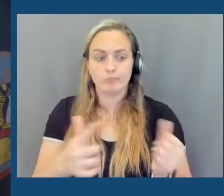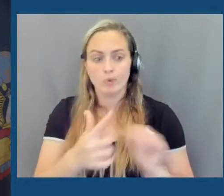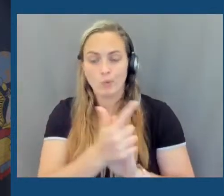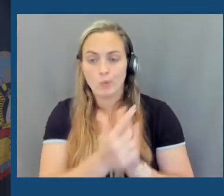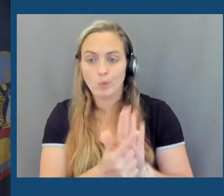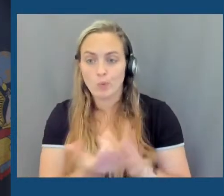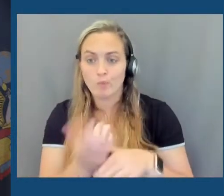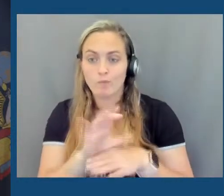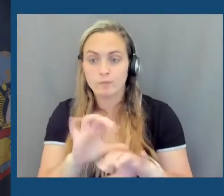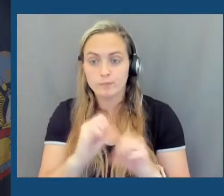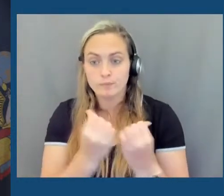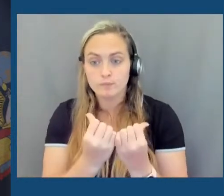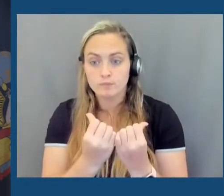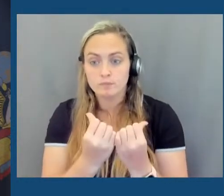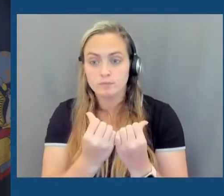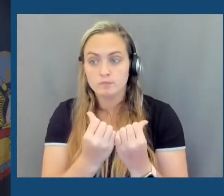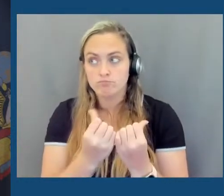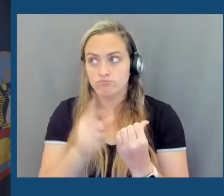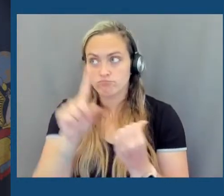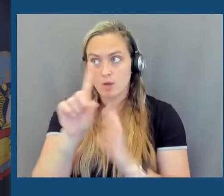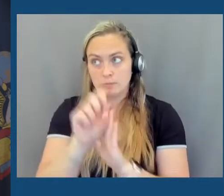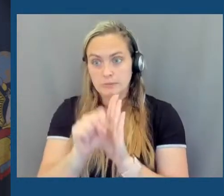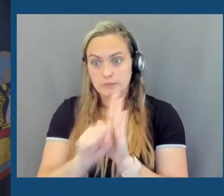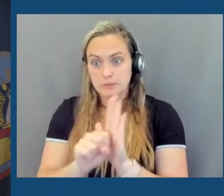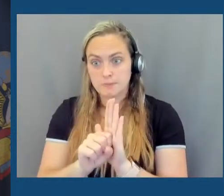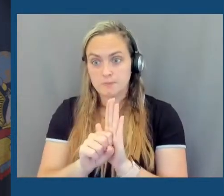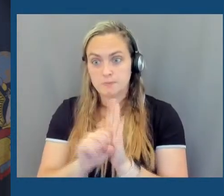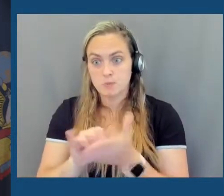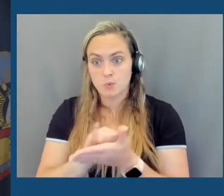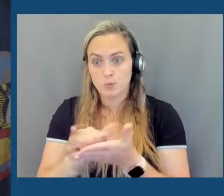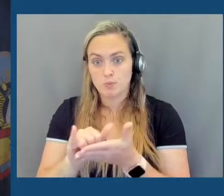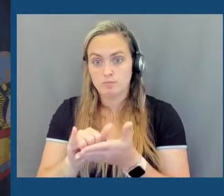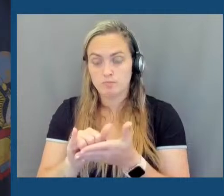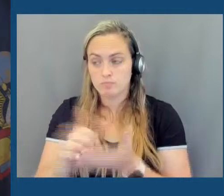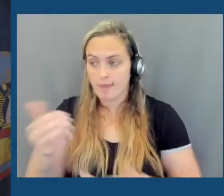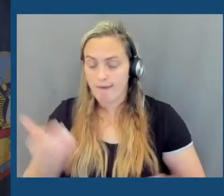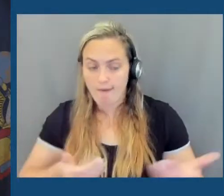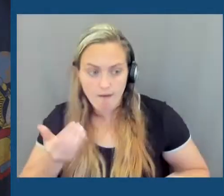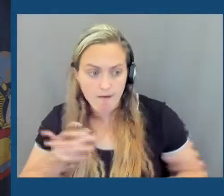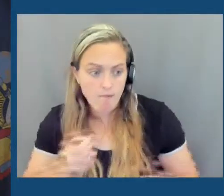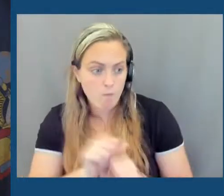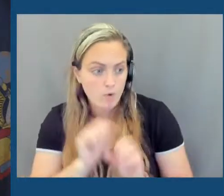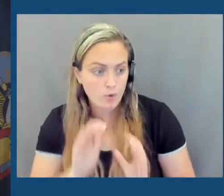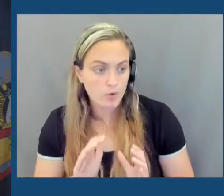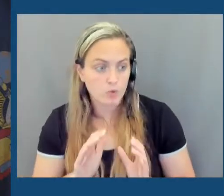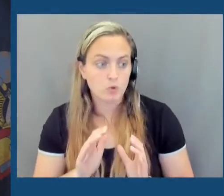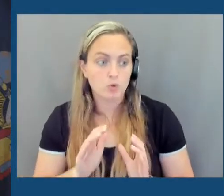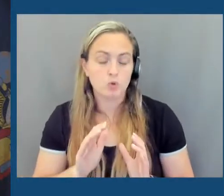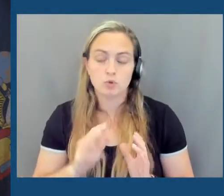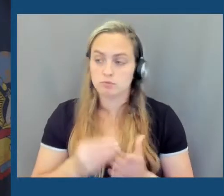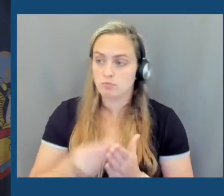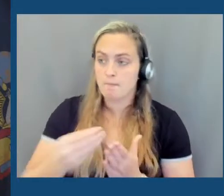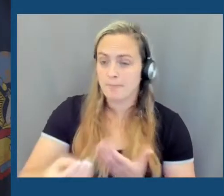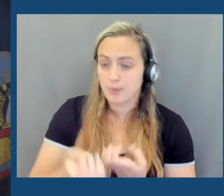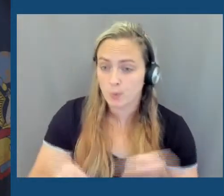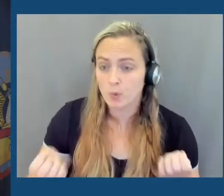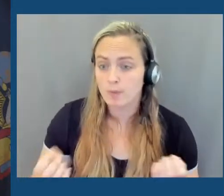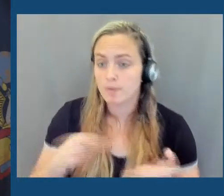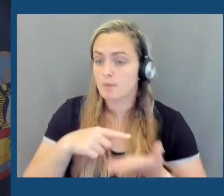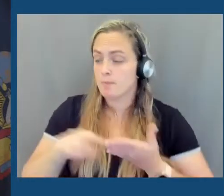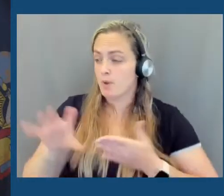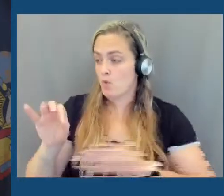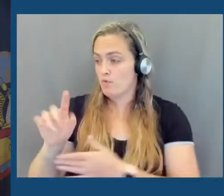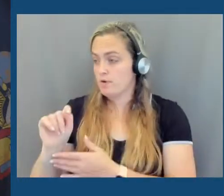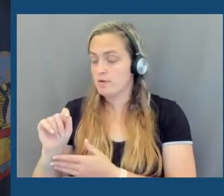counties across upstate New York. They use that money to hire personnel, buy equipment, pay overtime,